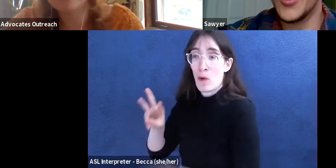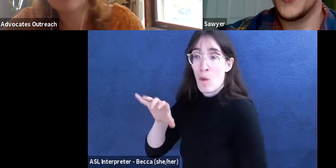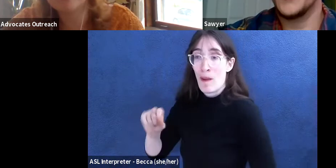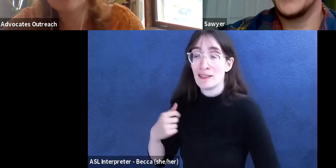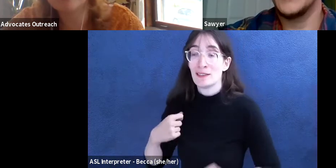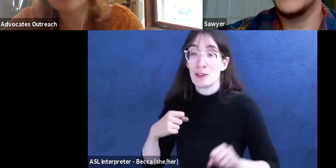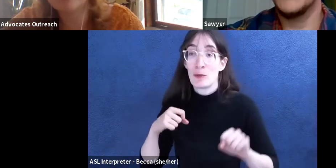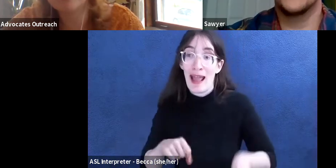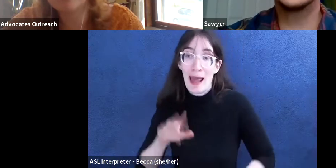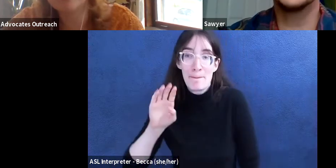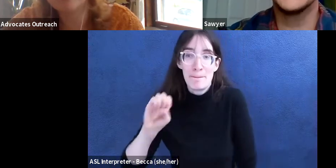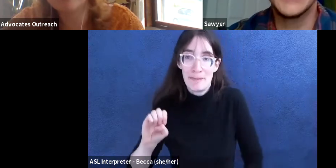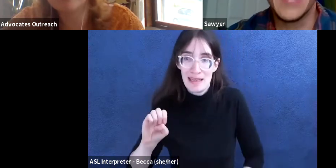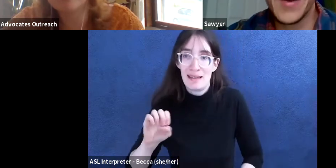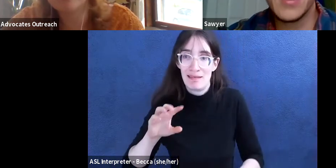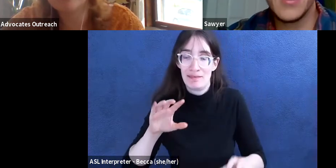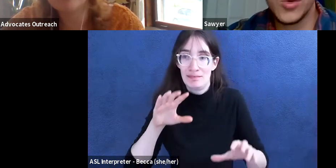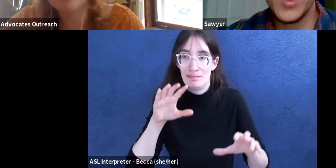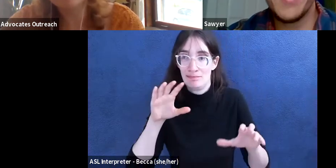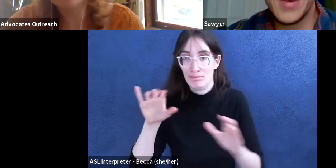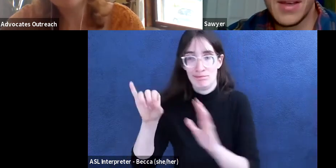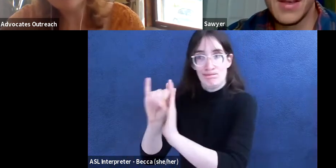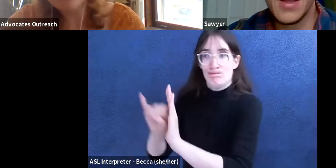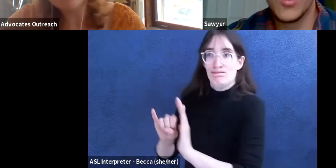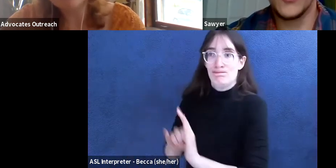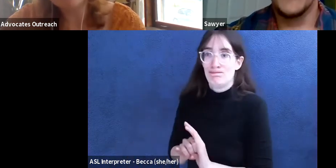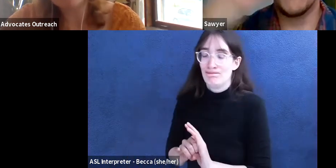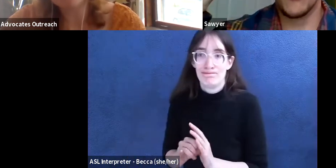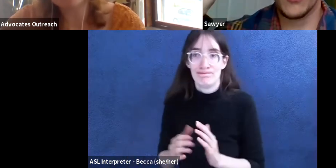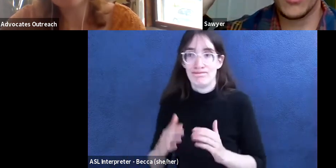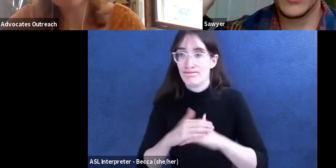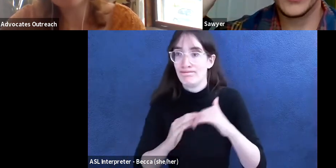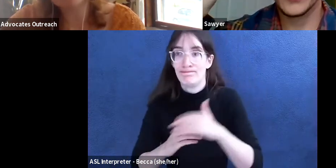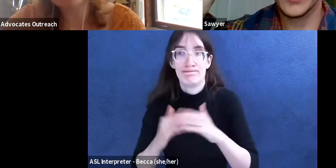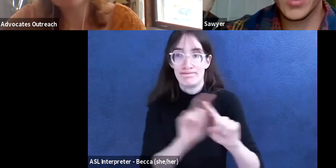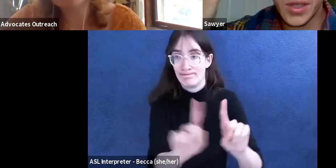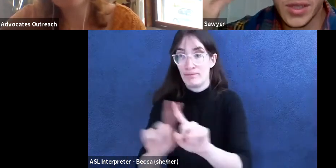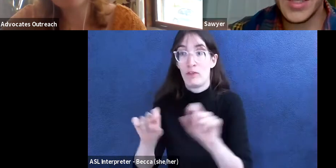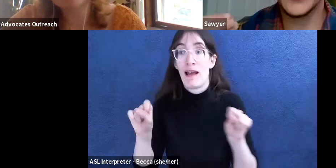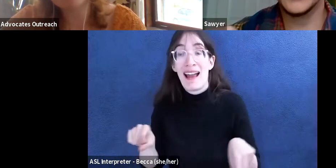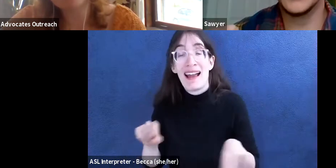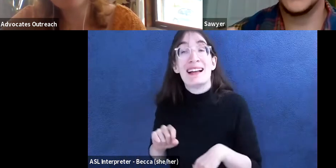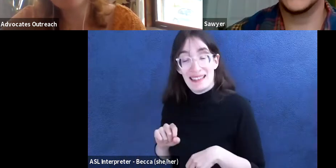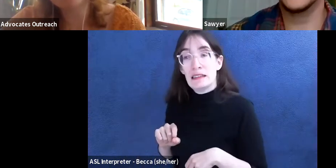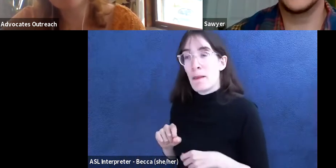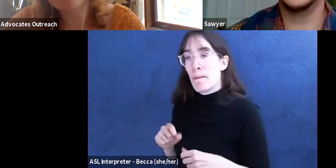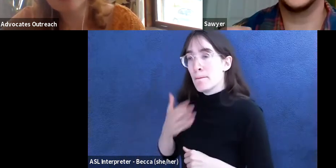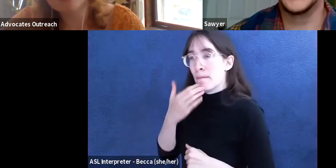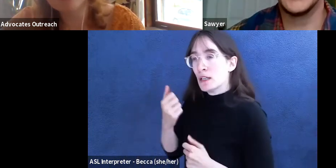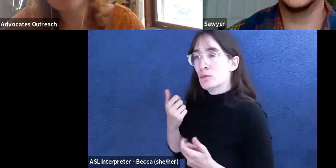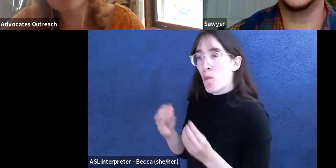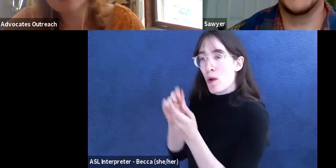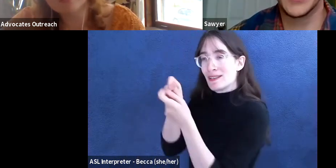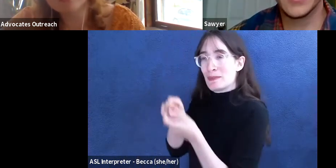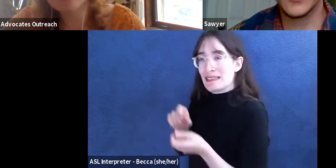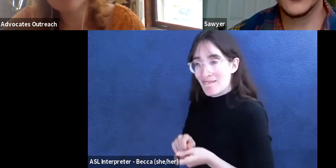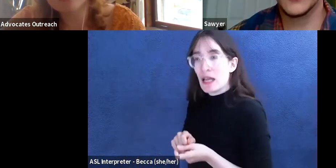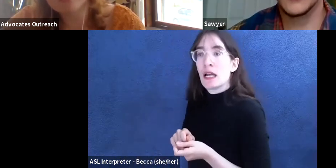that provide the chance for that. And then I think this is the last one on